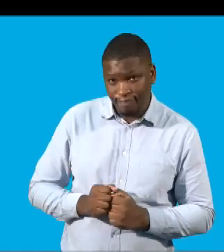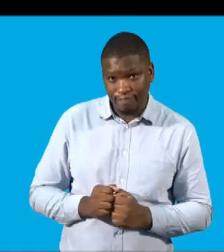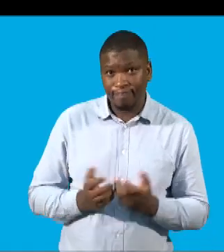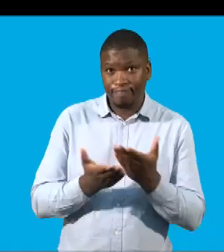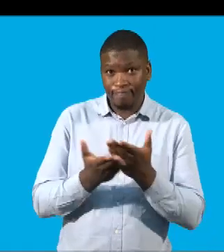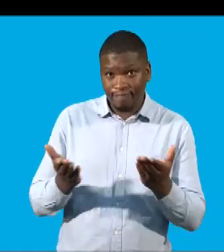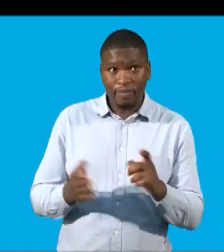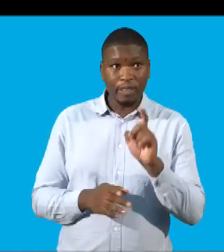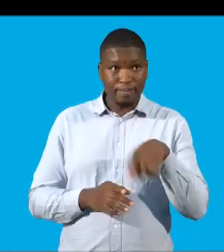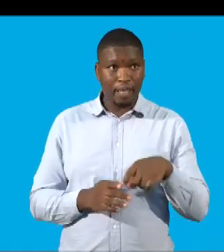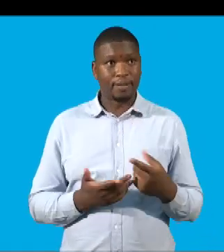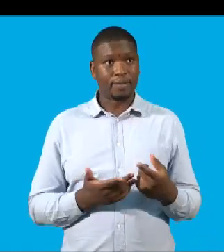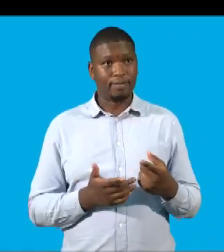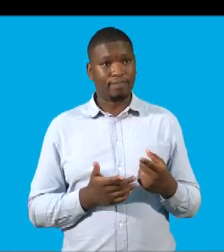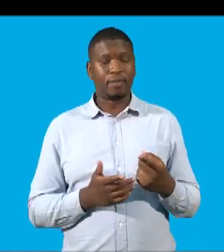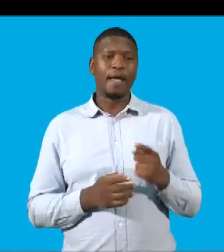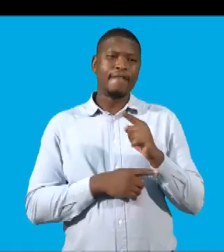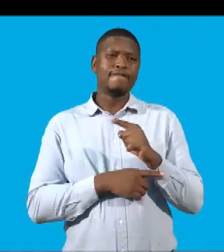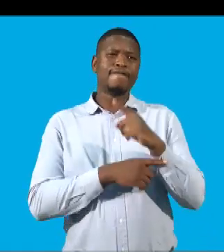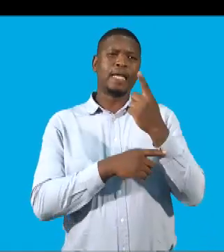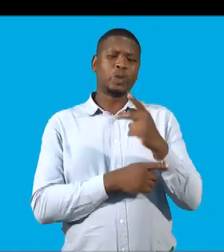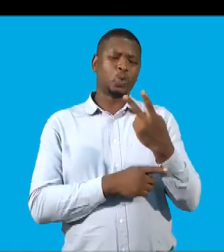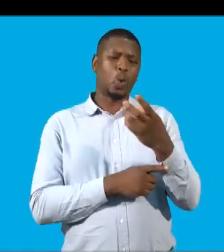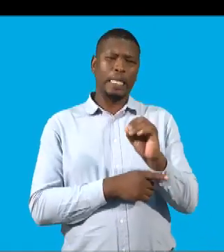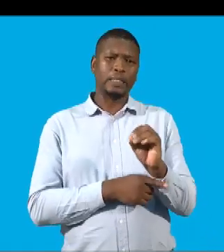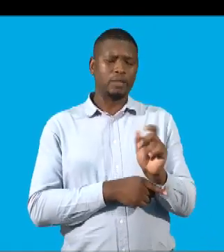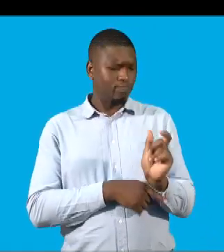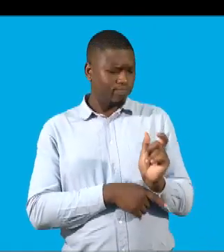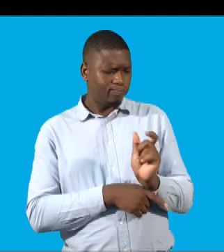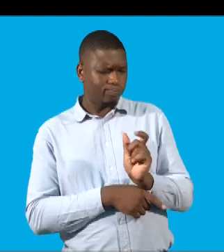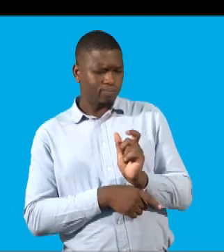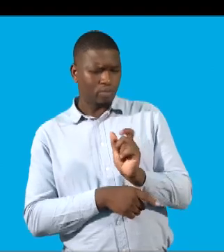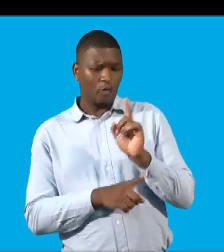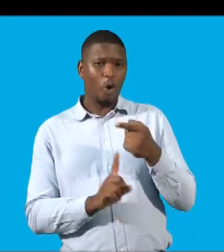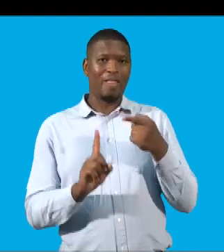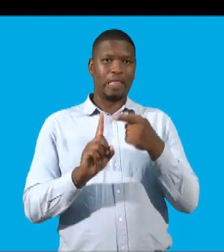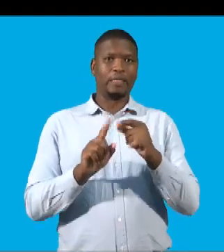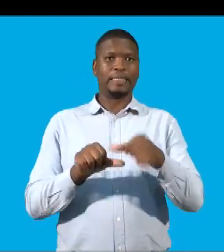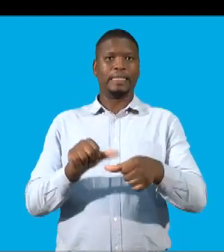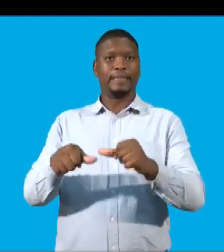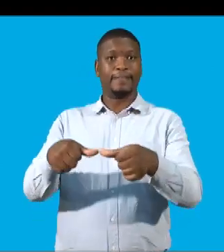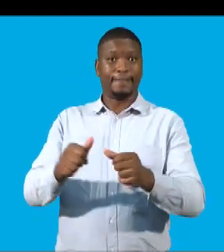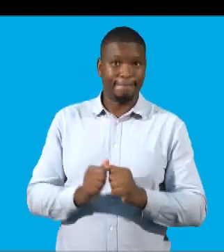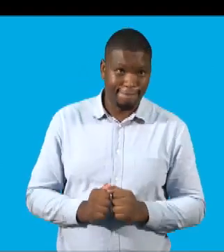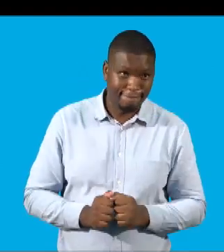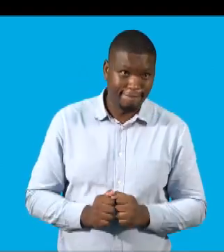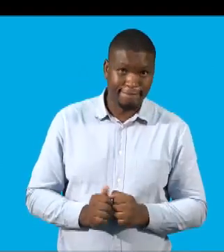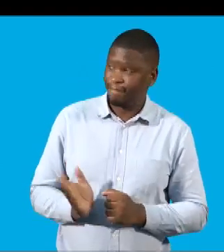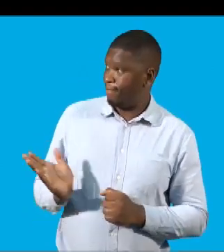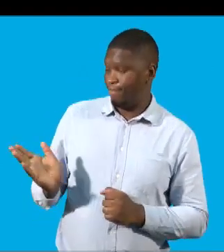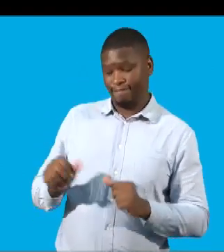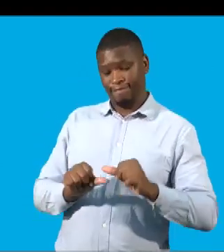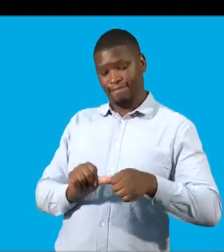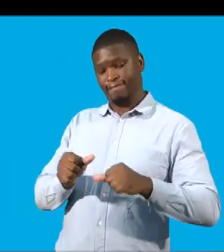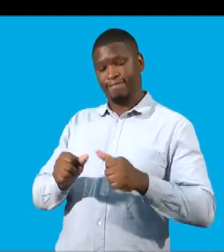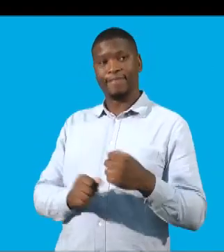there, determine the sum of the first 20 terms of the series. So we have been